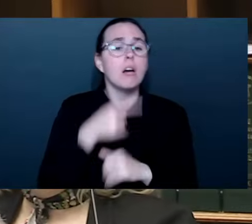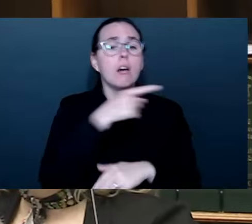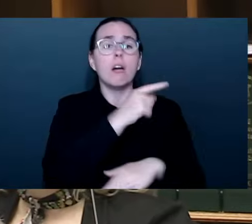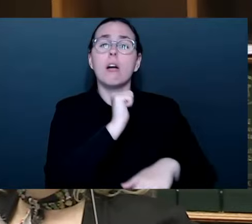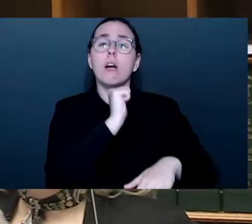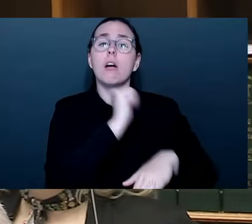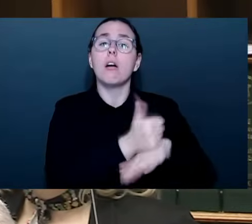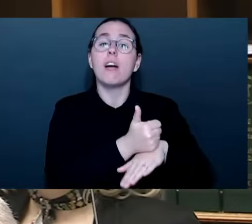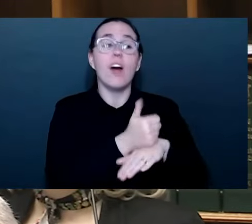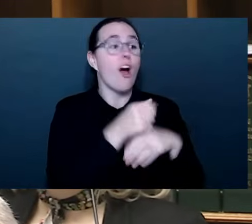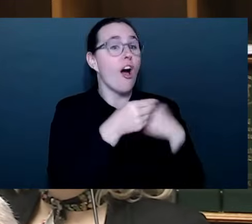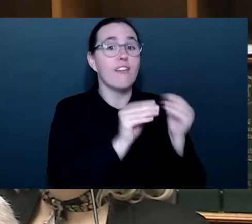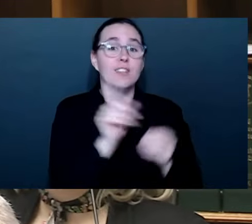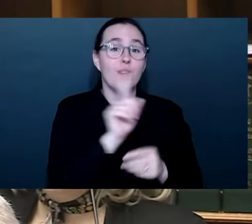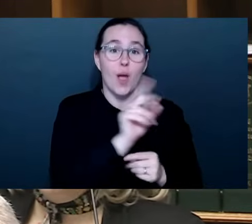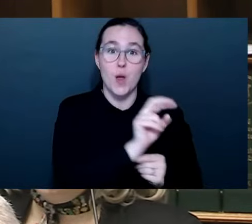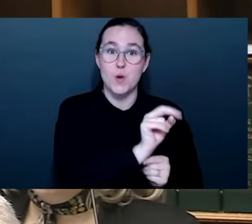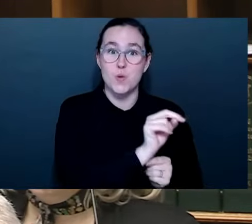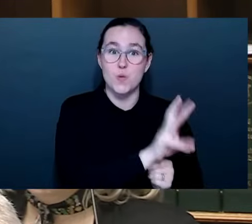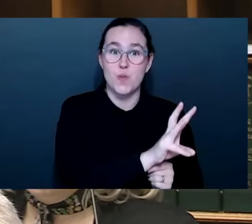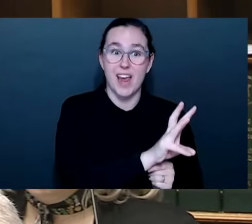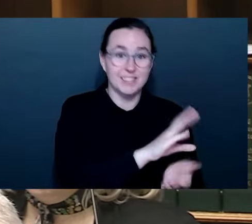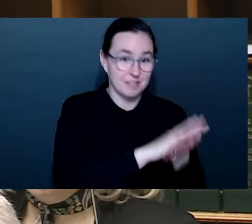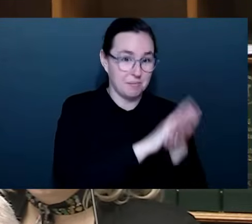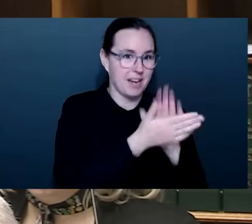have repaid over $700 million in debt.